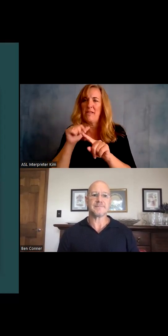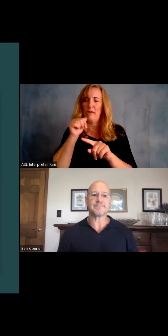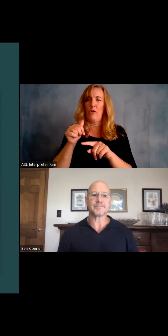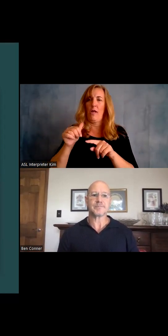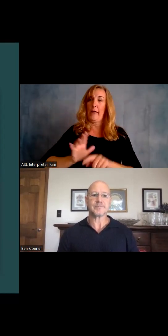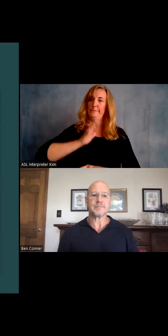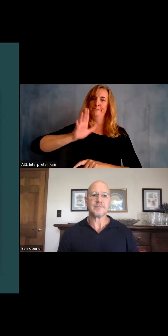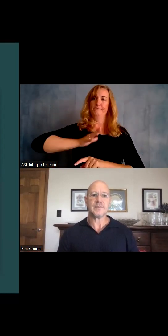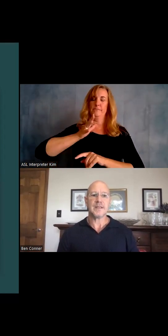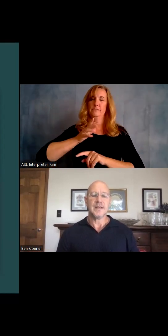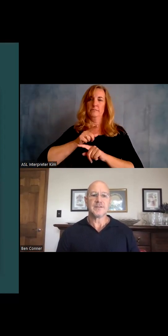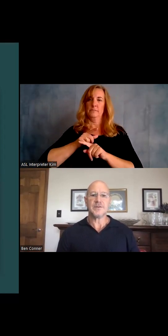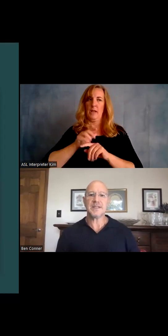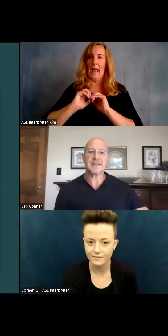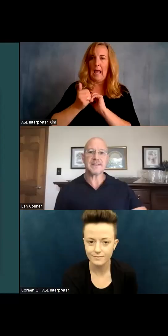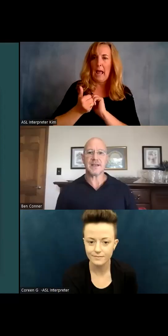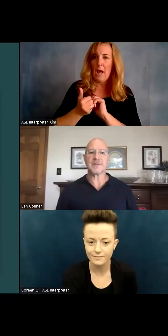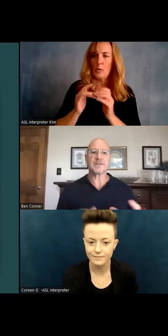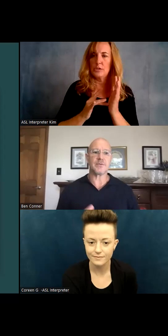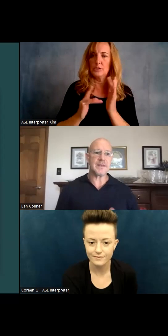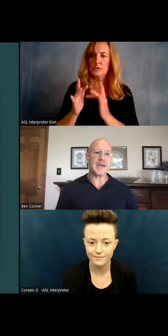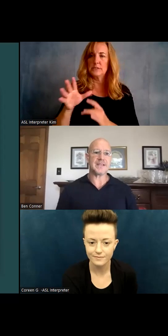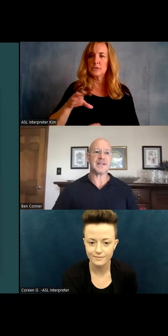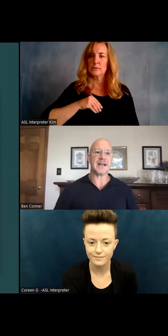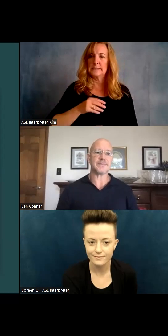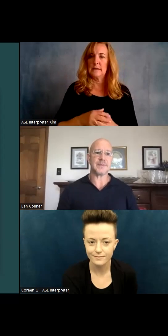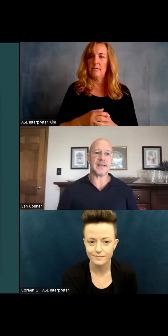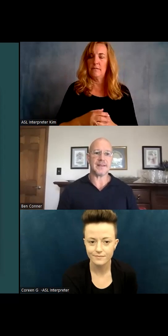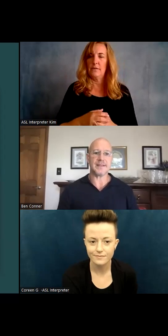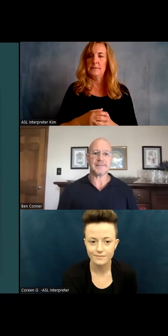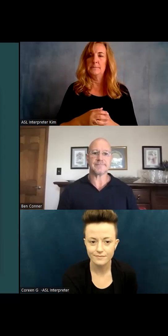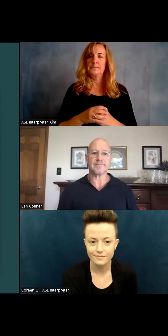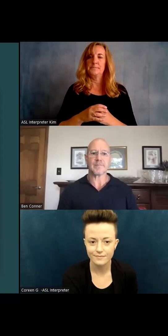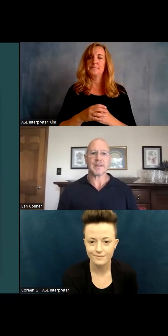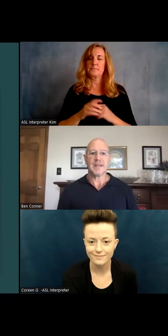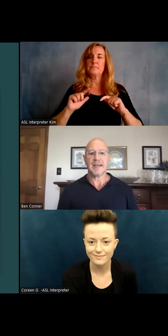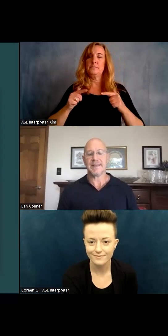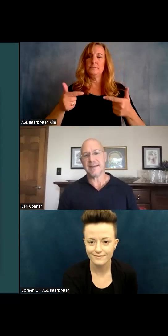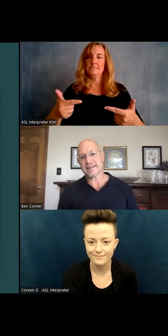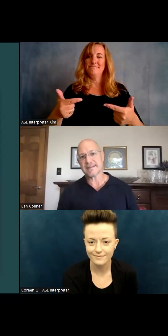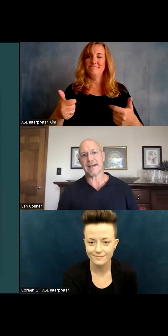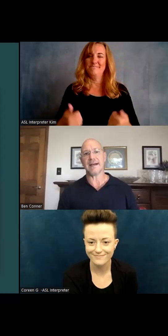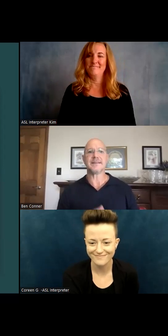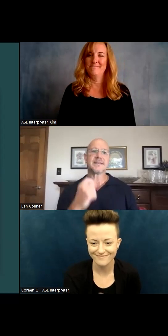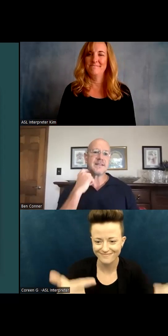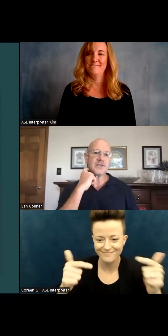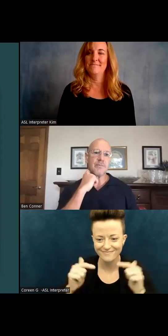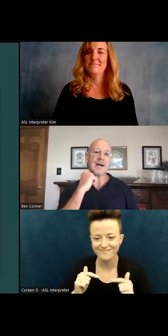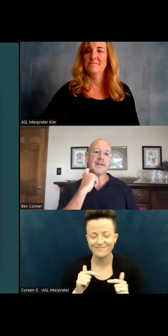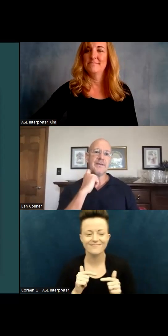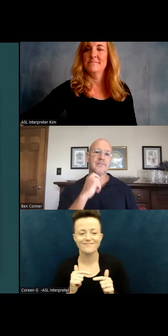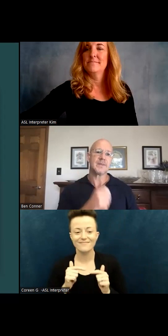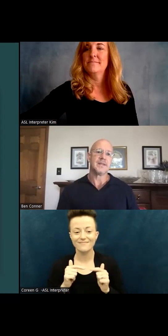received? So Jesus helps us to reimagine hospitality. And the next slide, the